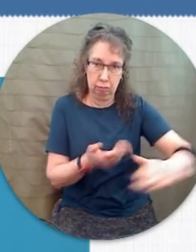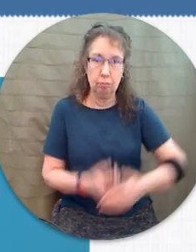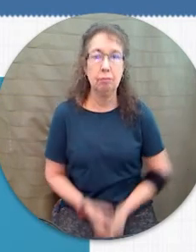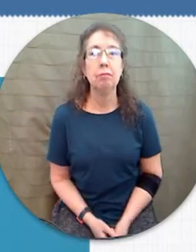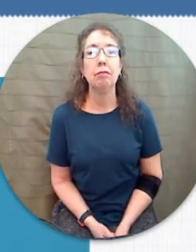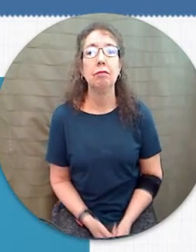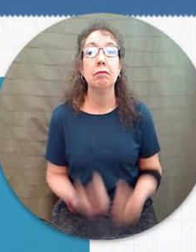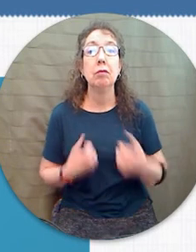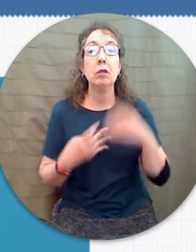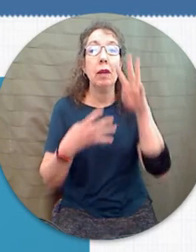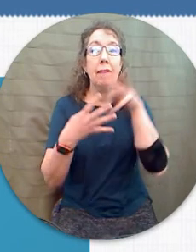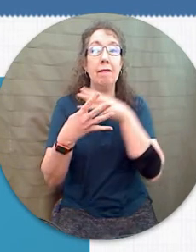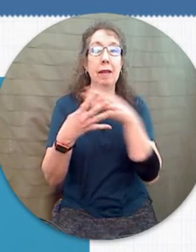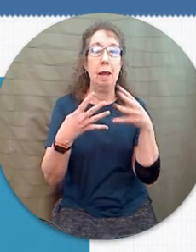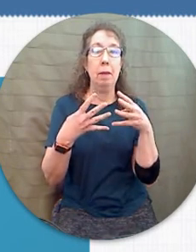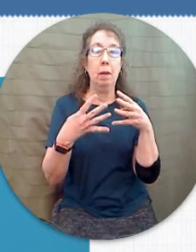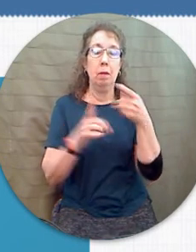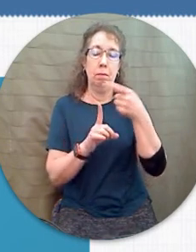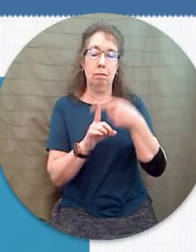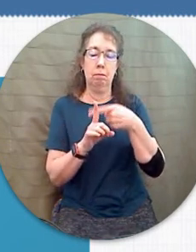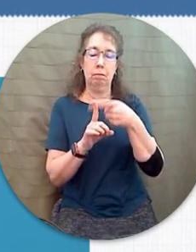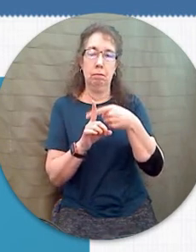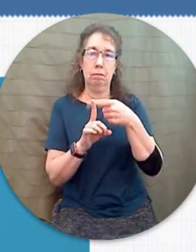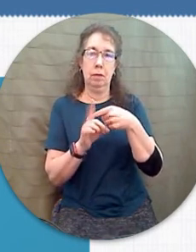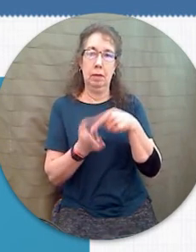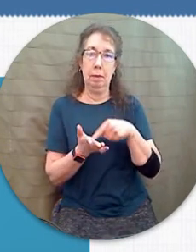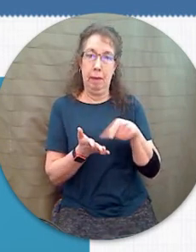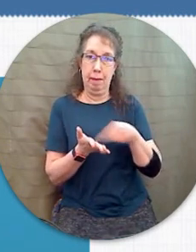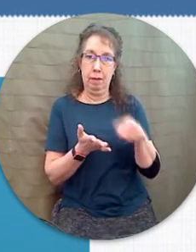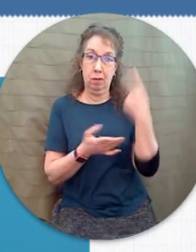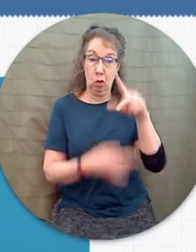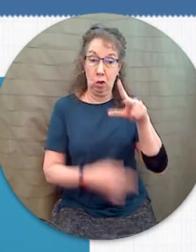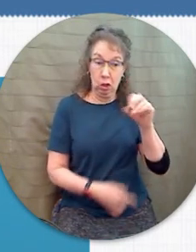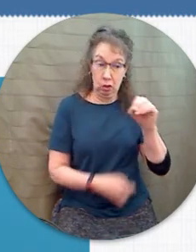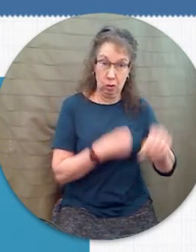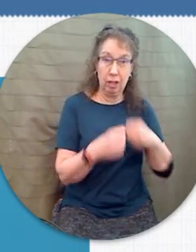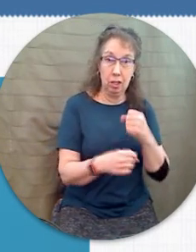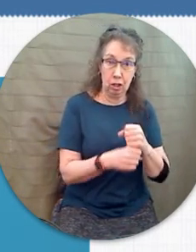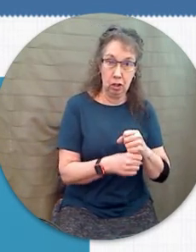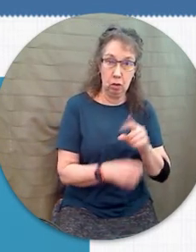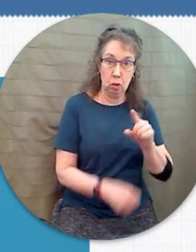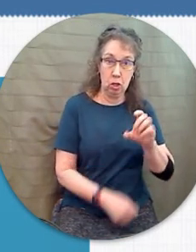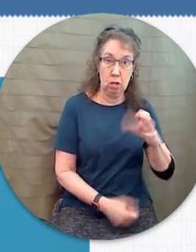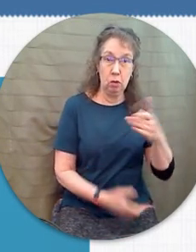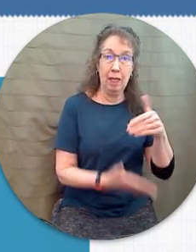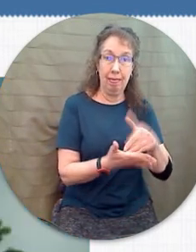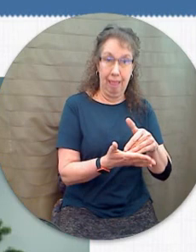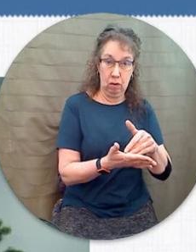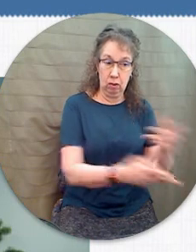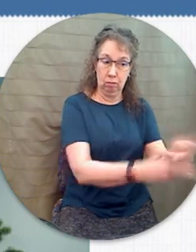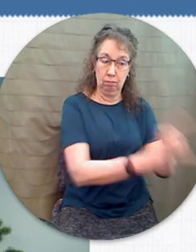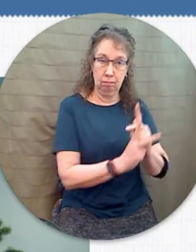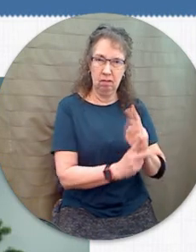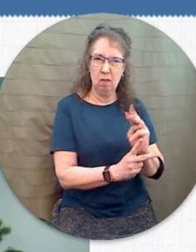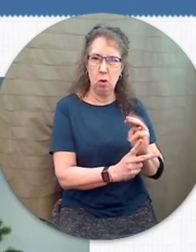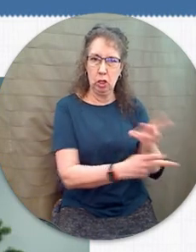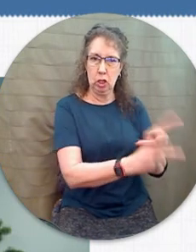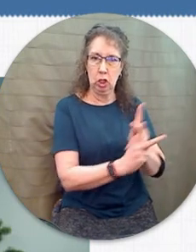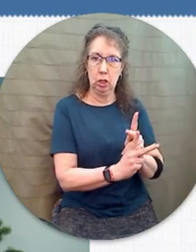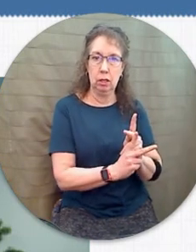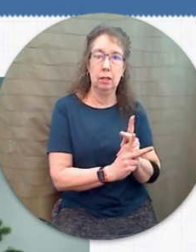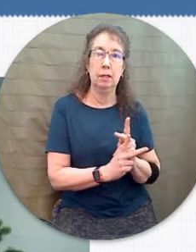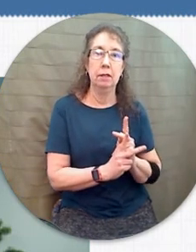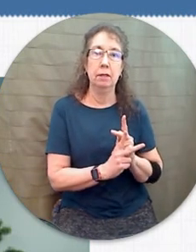table. Monthly payments on a 30-year, $100,000 mortgage.